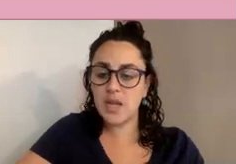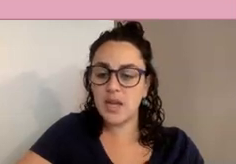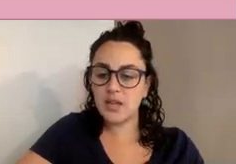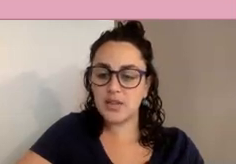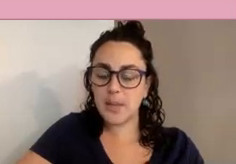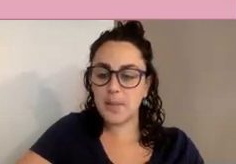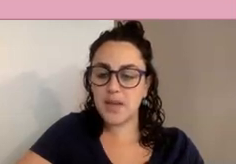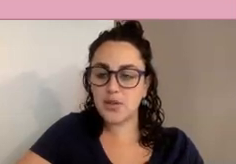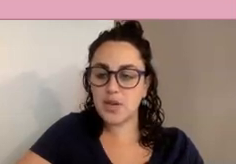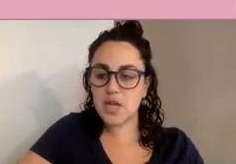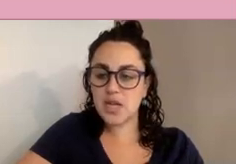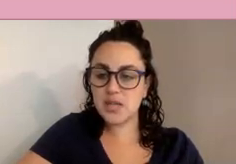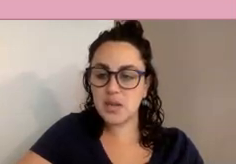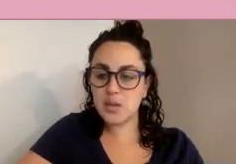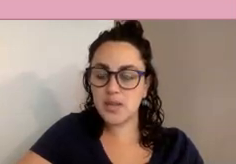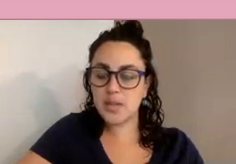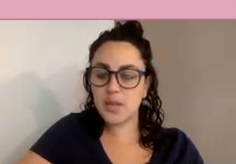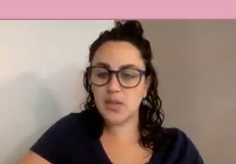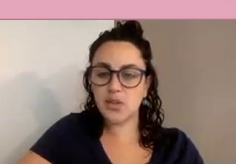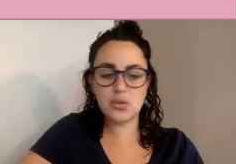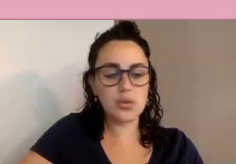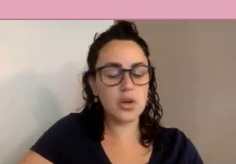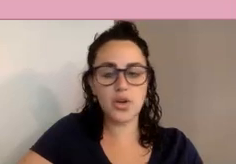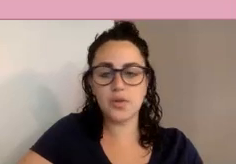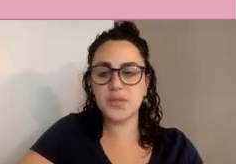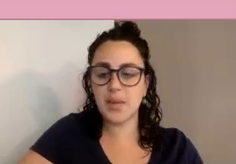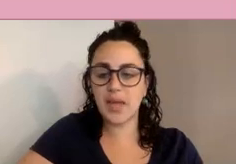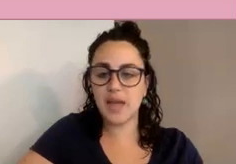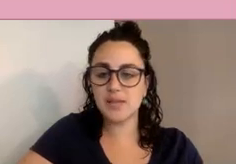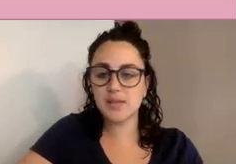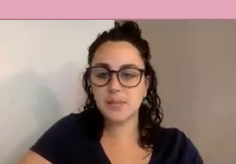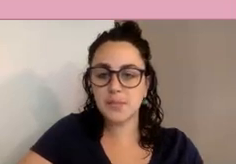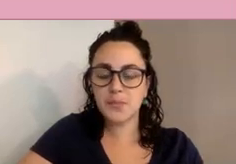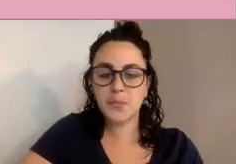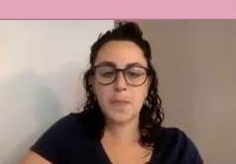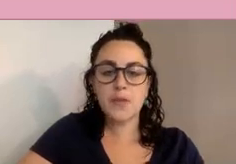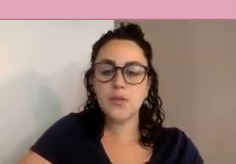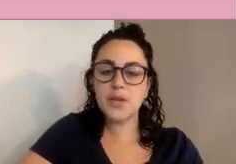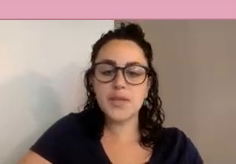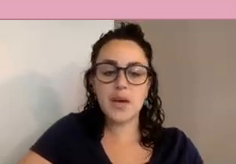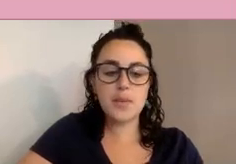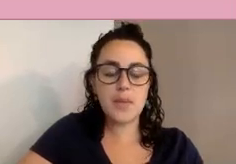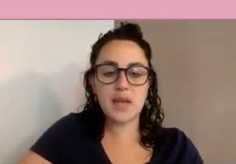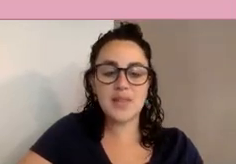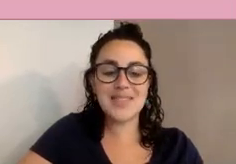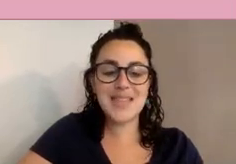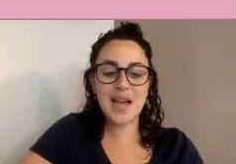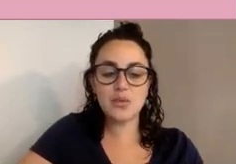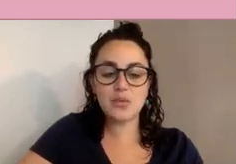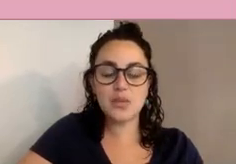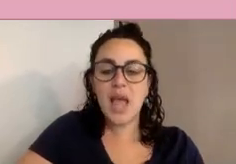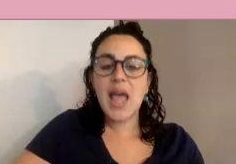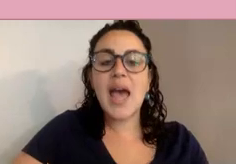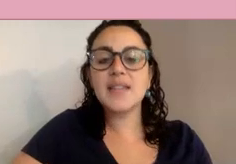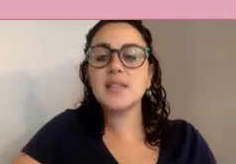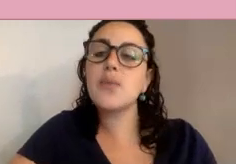arms. It looks like bend your knees a little bit to make the two curves to make an S. So here's how we make the